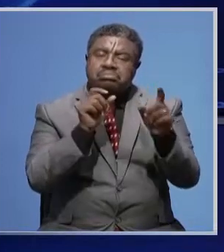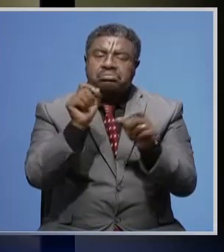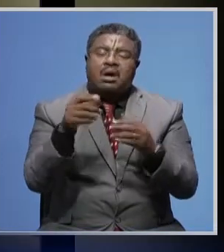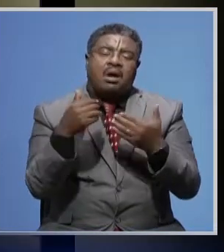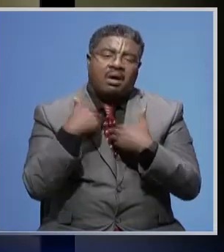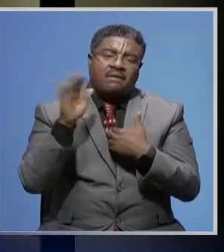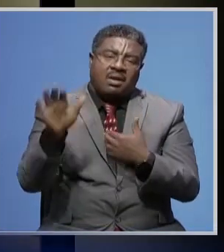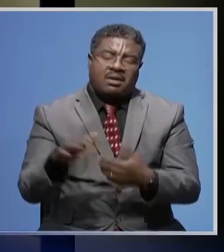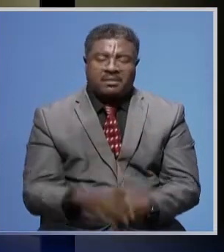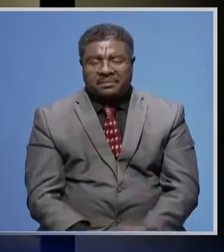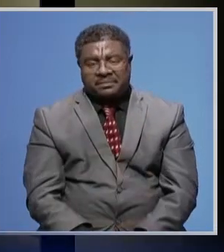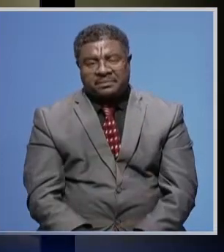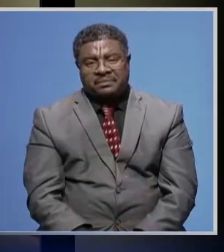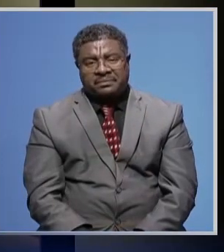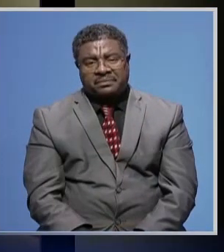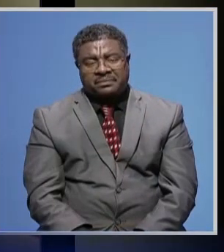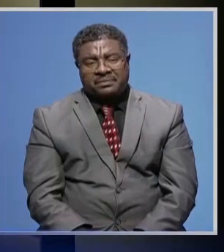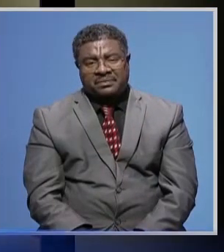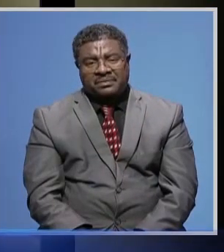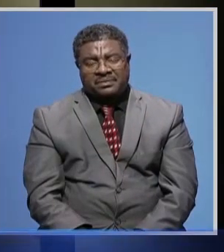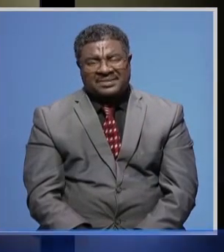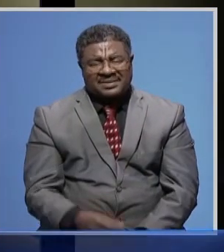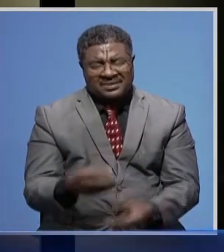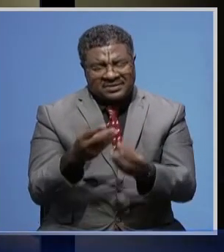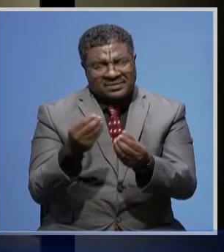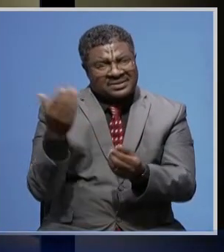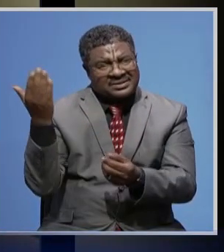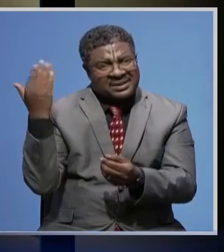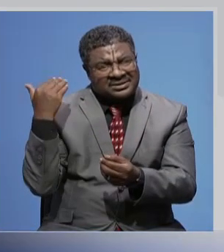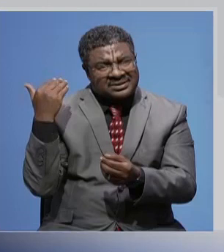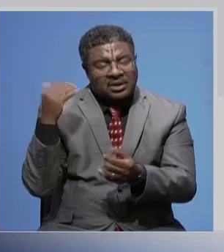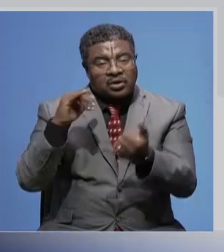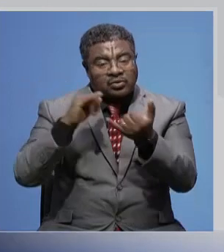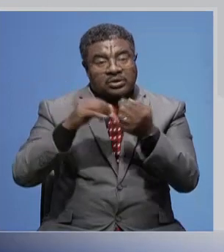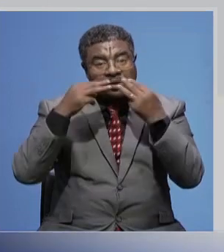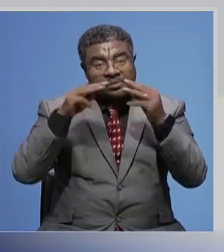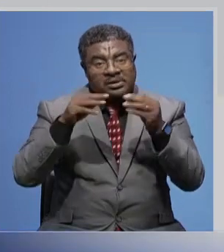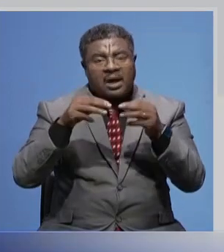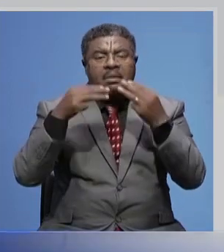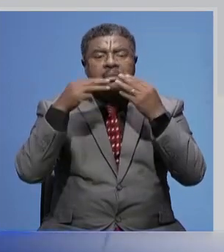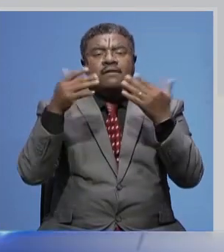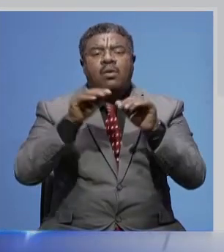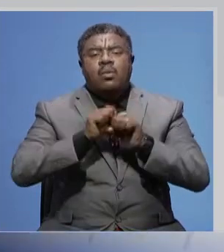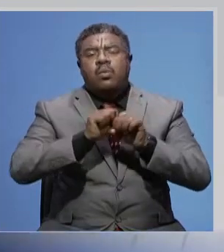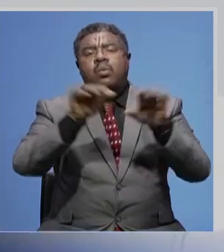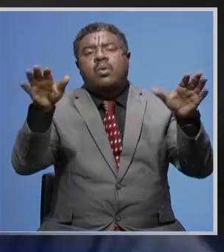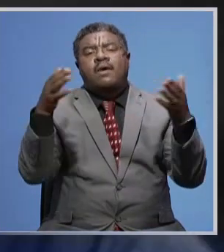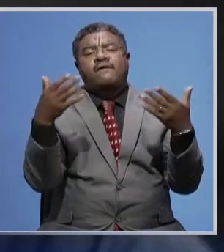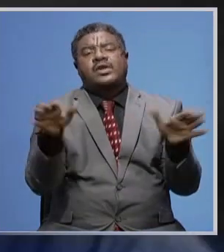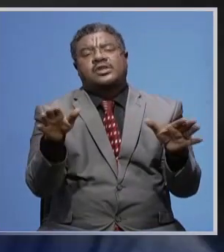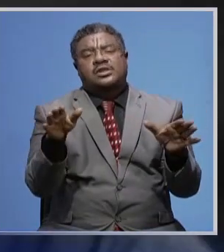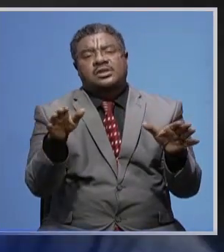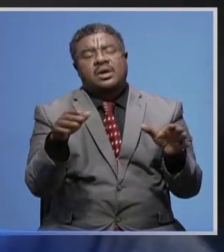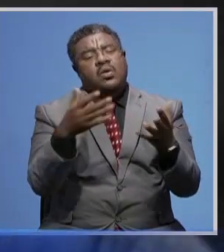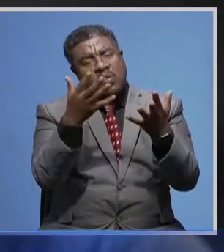report. Just a few days ago, social media was awash with messages of goodwill for the country's